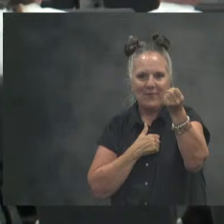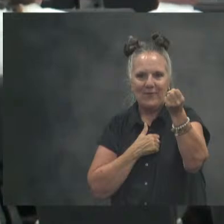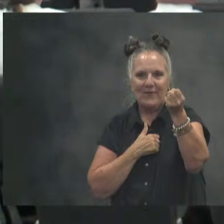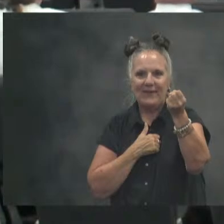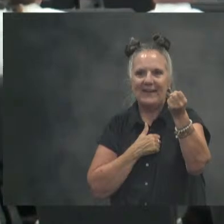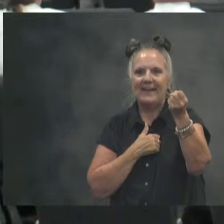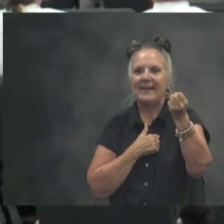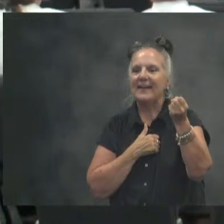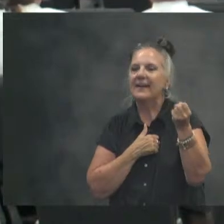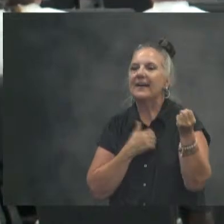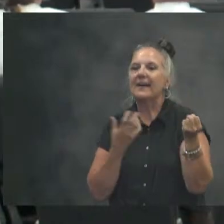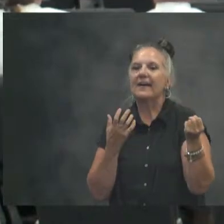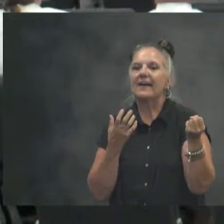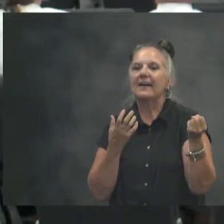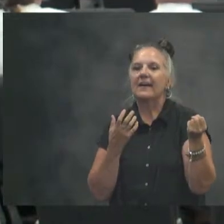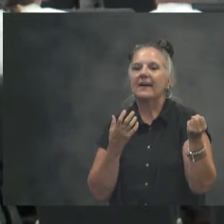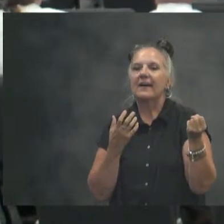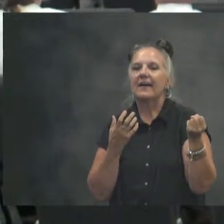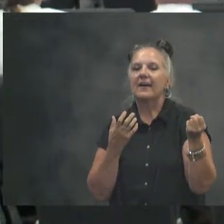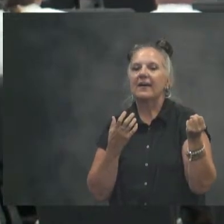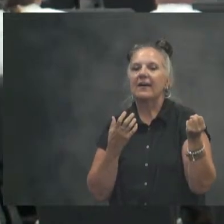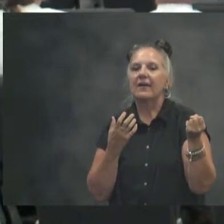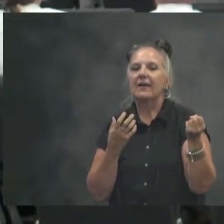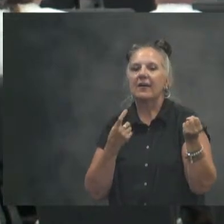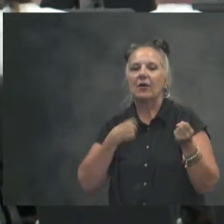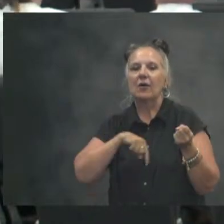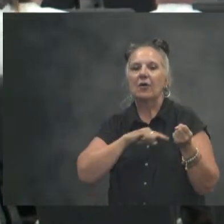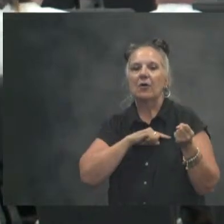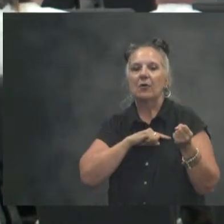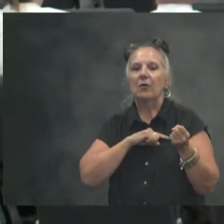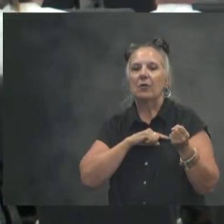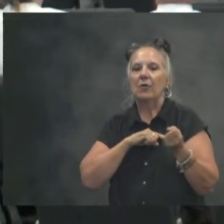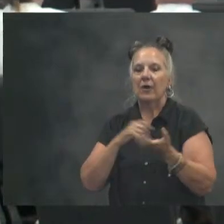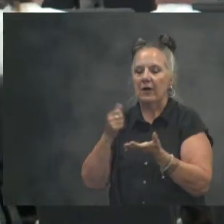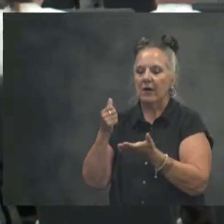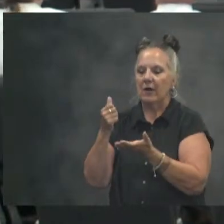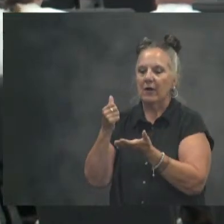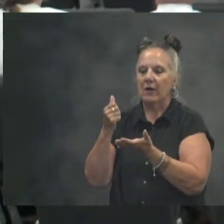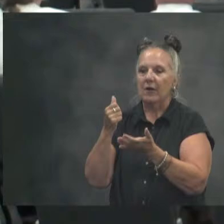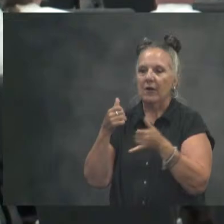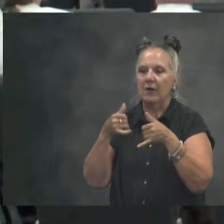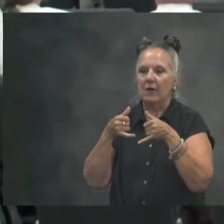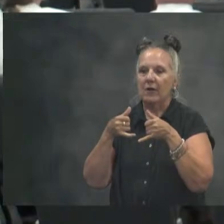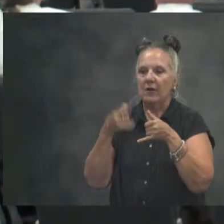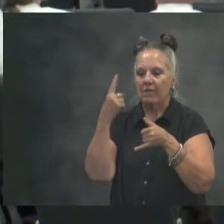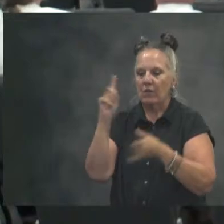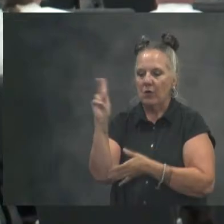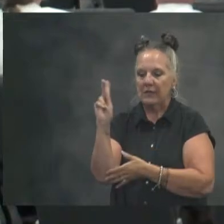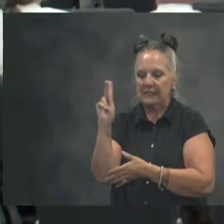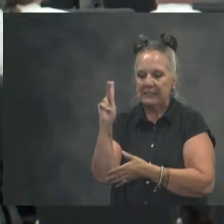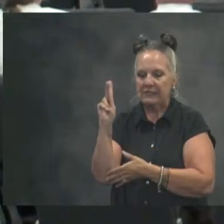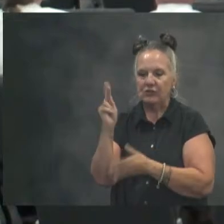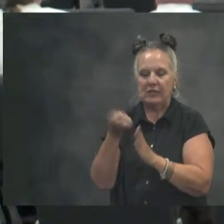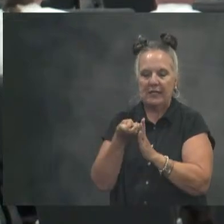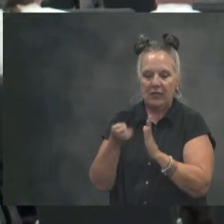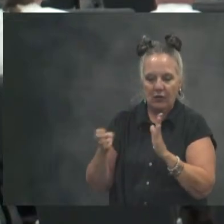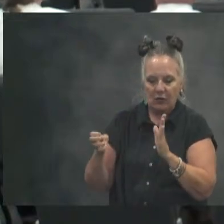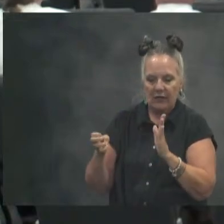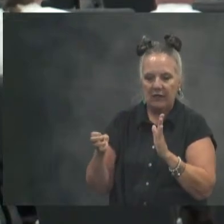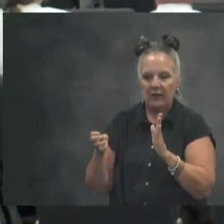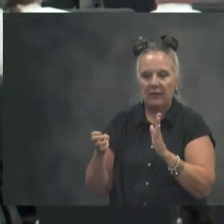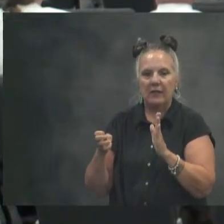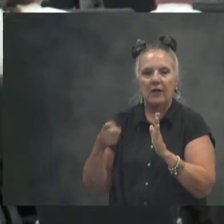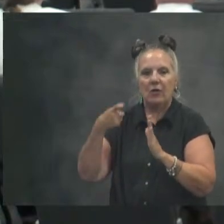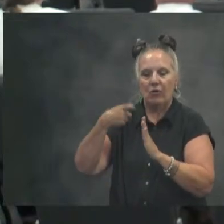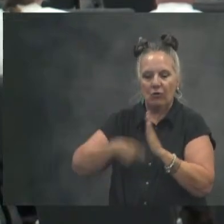there a motion, please? Madam President, I move to approve the awards, renewals, and procurements for kitchen equipment at various schools to Douglas Equipment at a